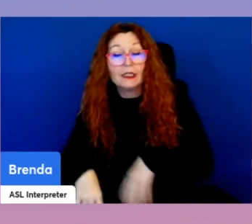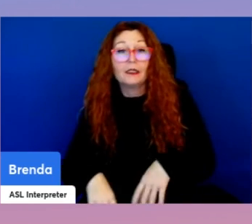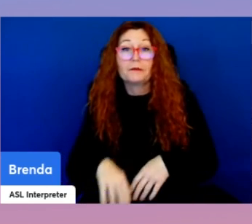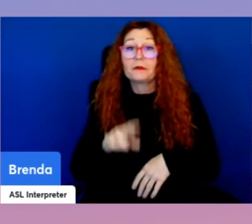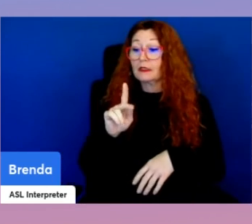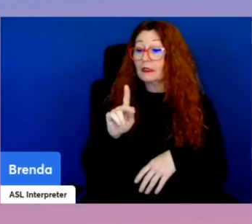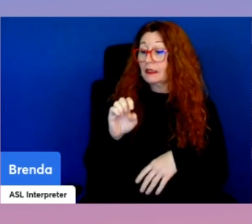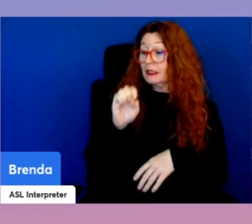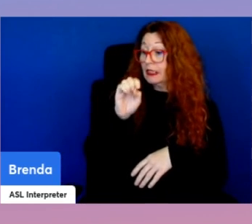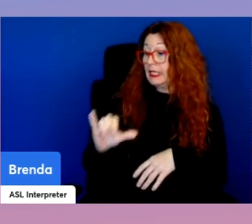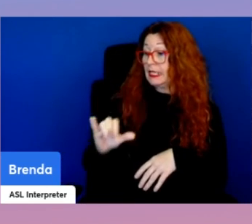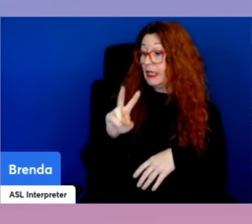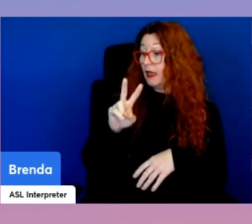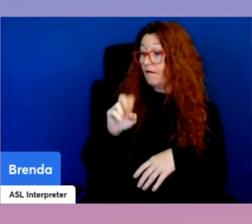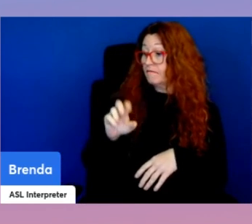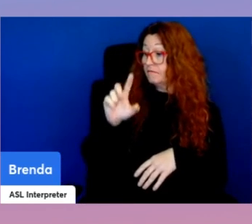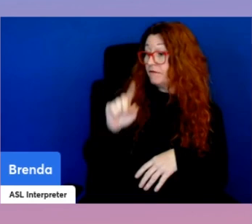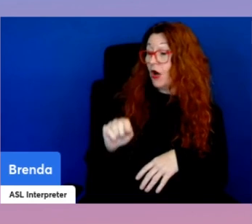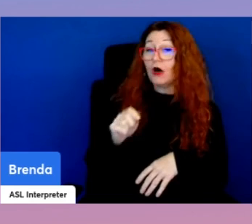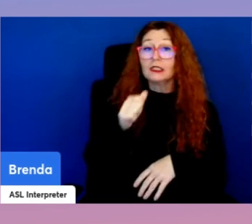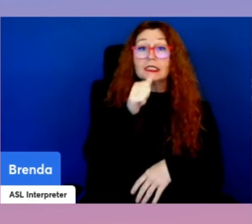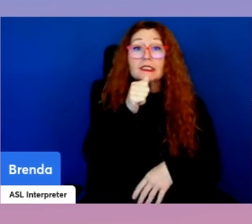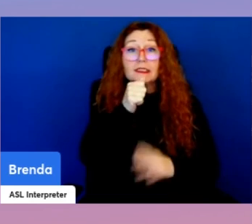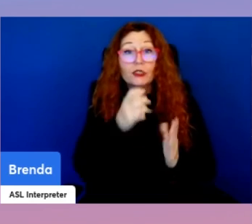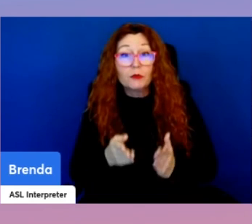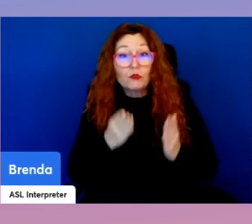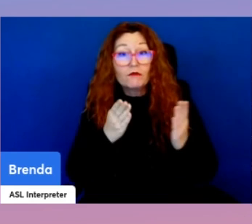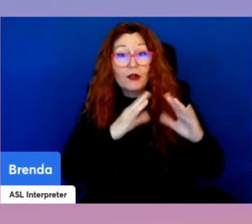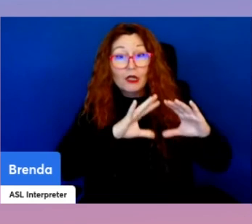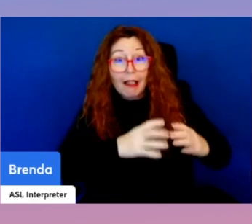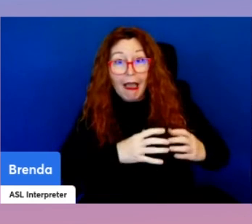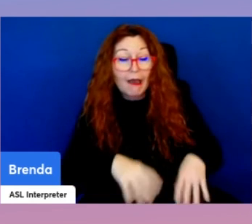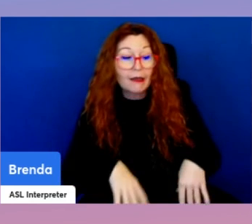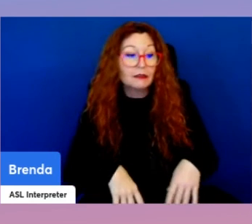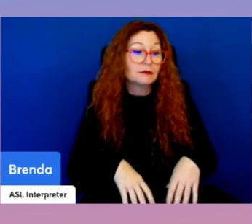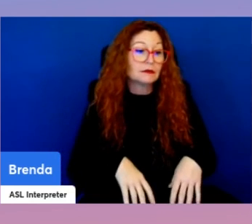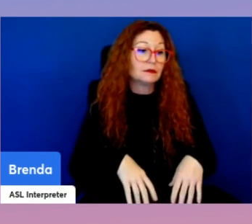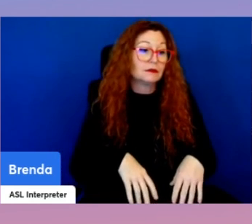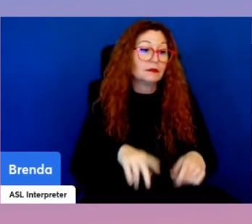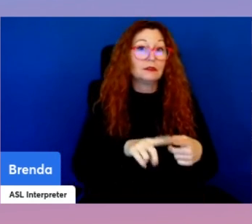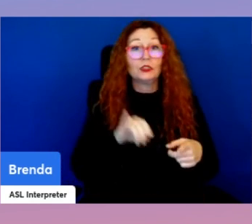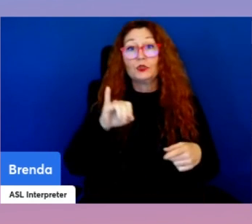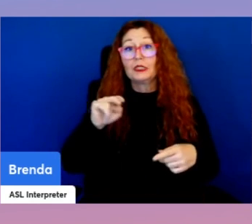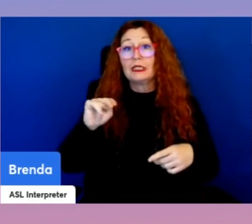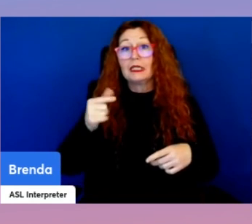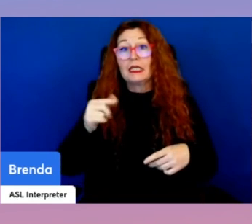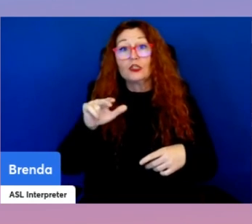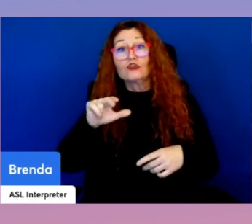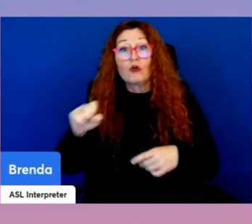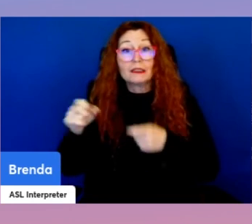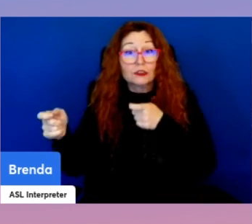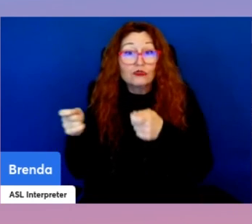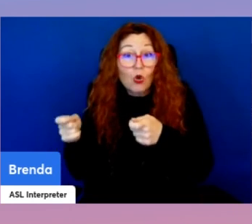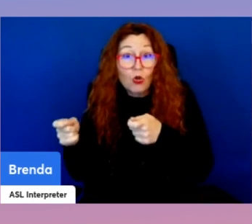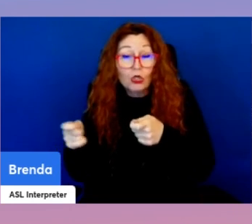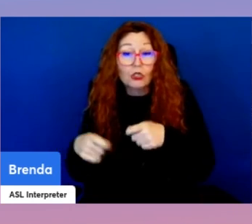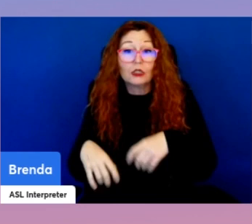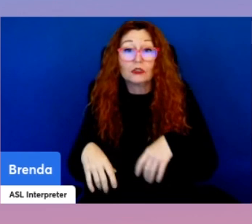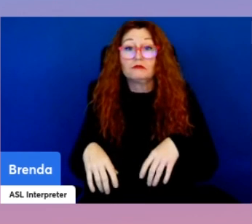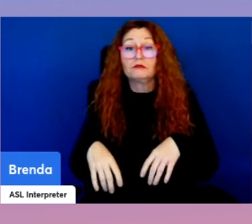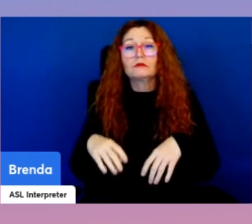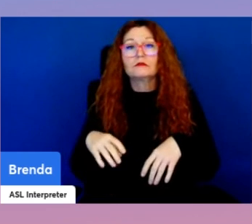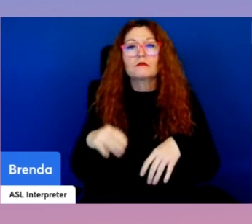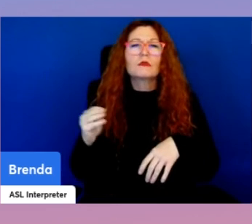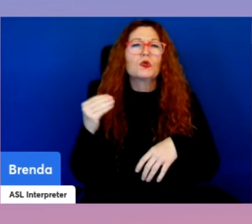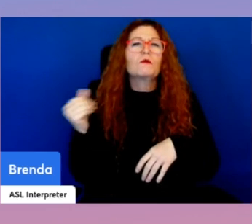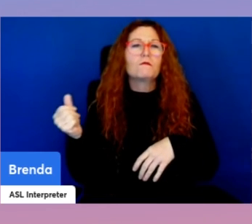vault, secret provider class, to the ingress controller, and then just a few